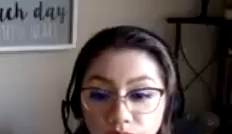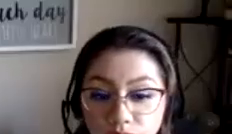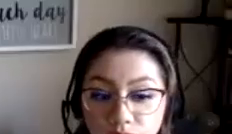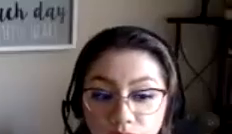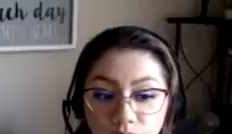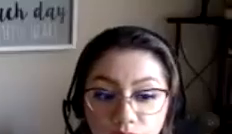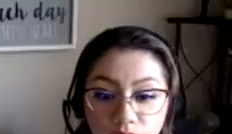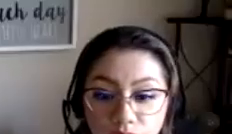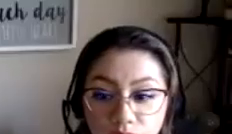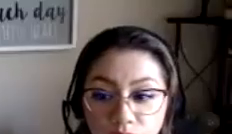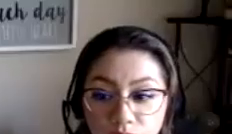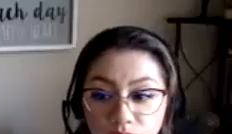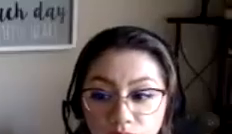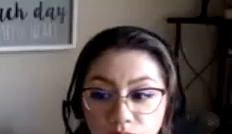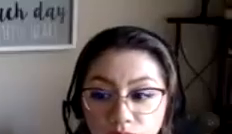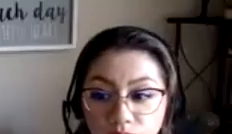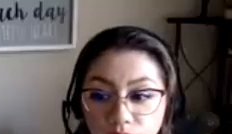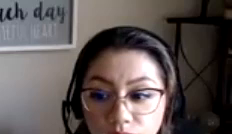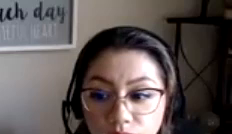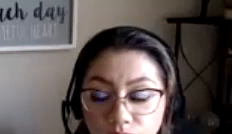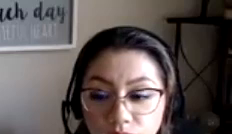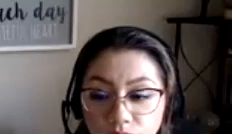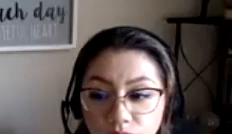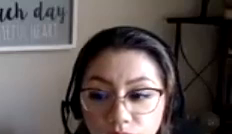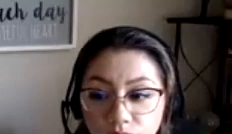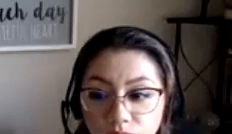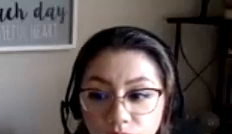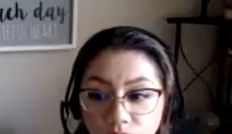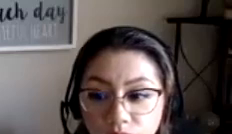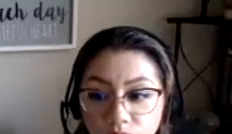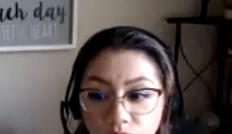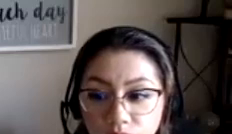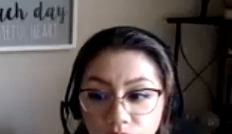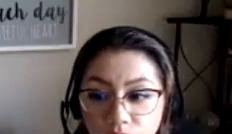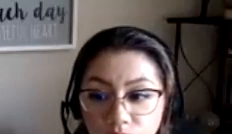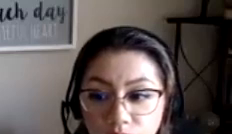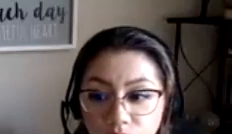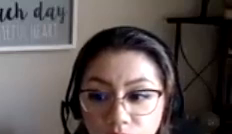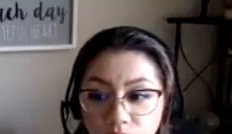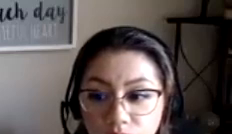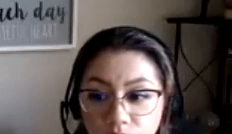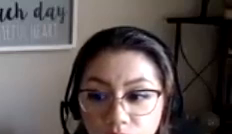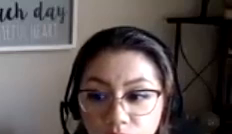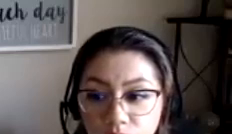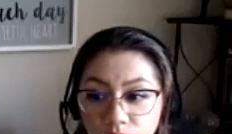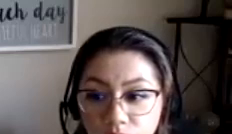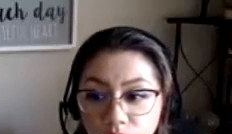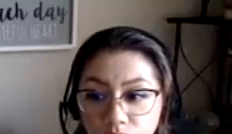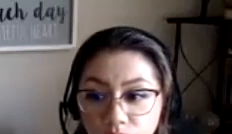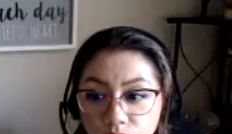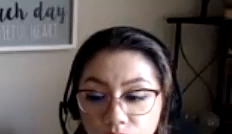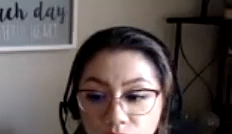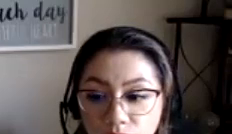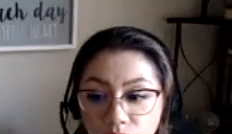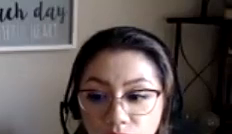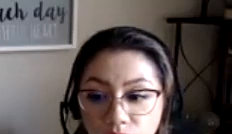Great, so there, it's in the chat there. If anybody wants to be able to go onto our website, and you can search third-party verification. You can find